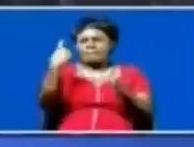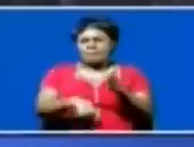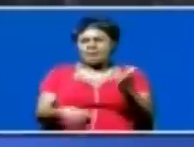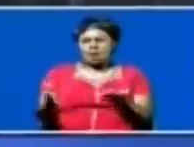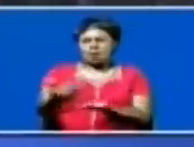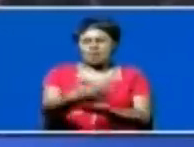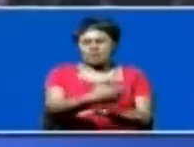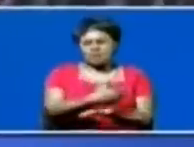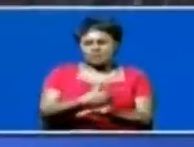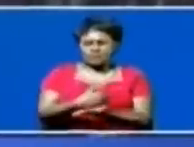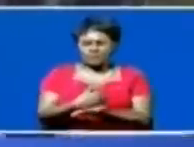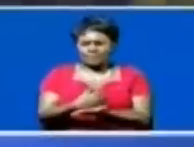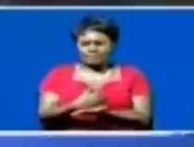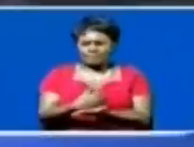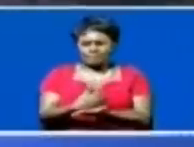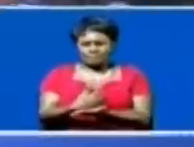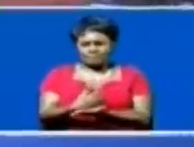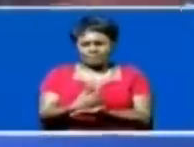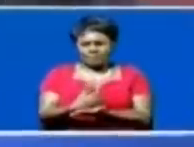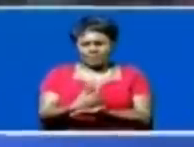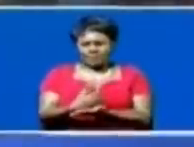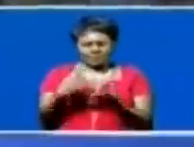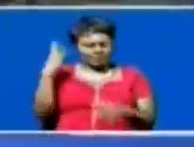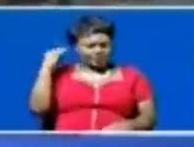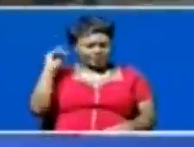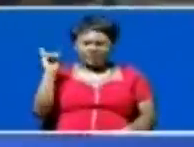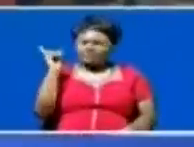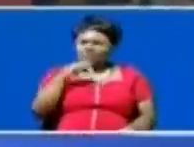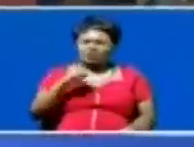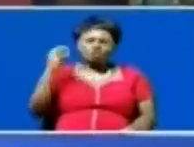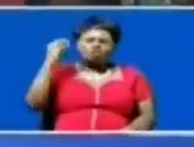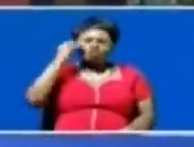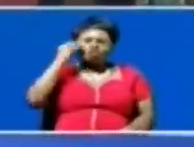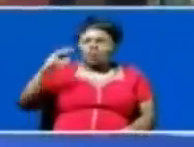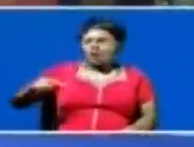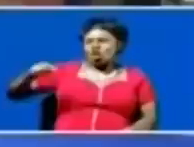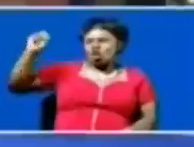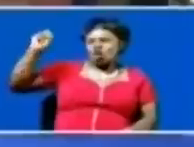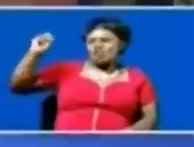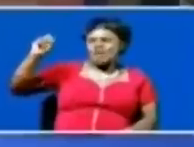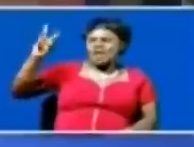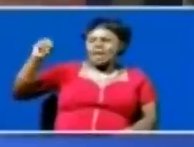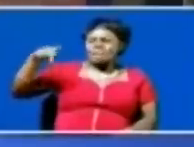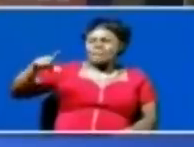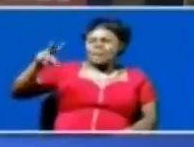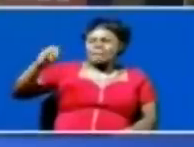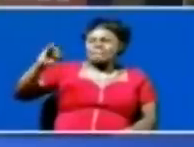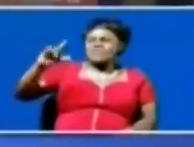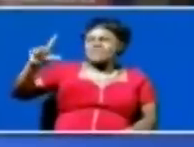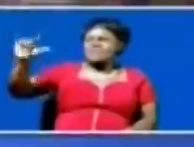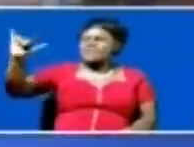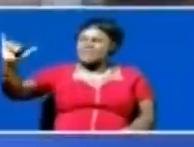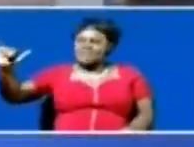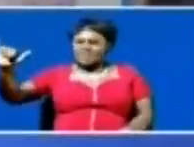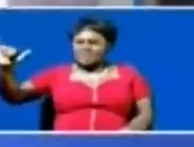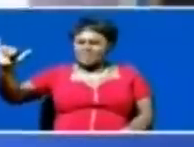measures. Yeah. Well spoken, Linda. There you have it, Suba North Member of Parliament, Milly Odhiambo,